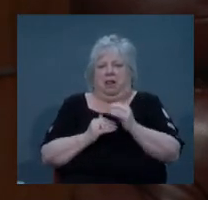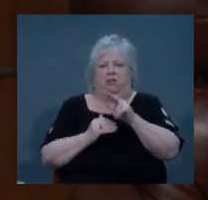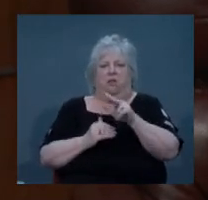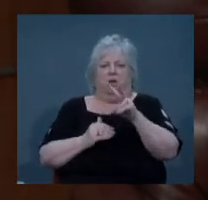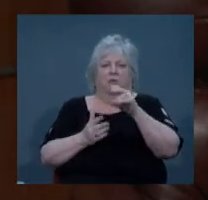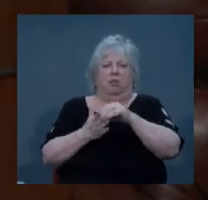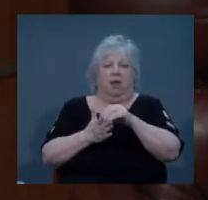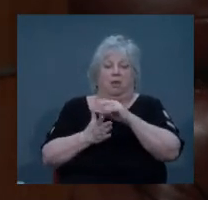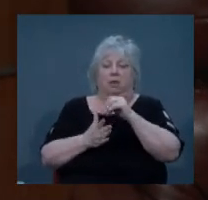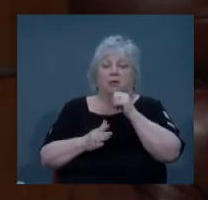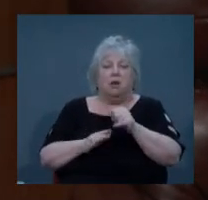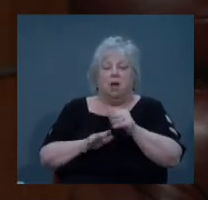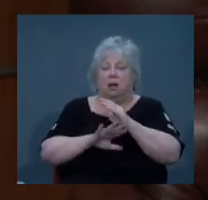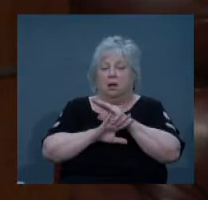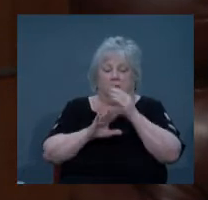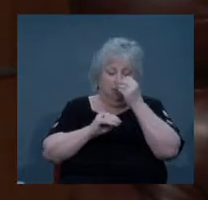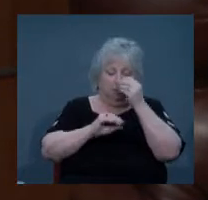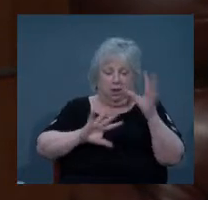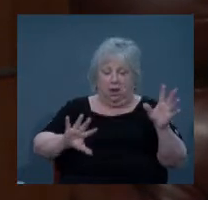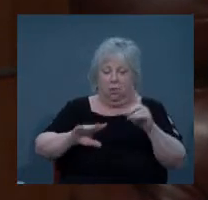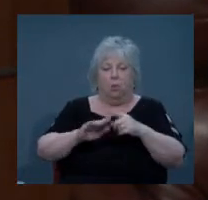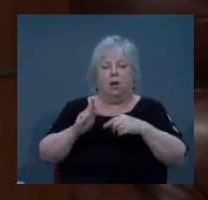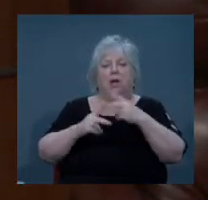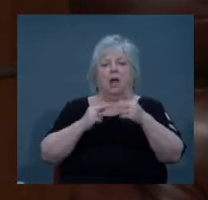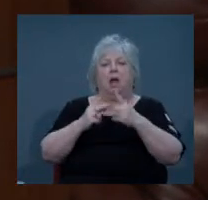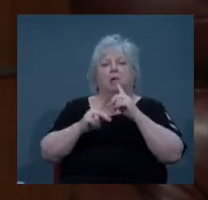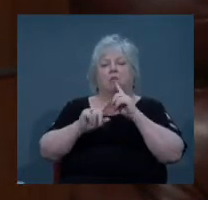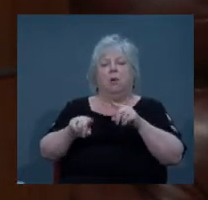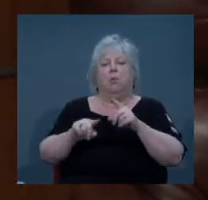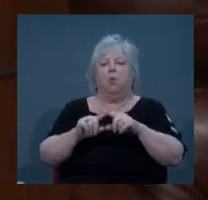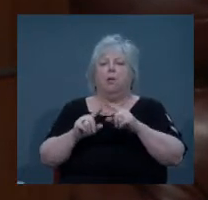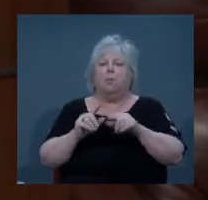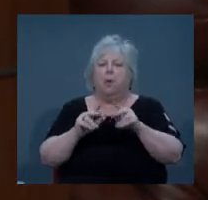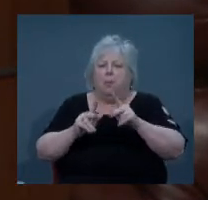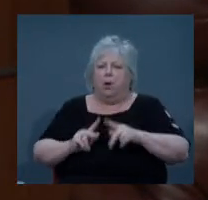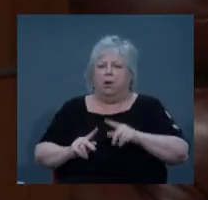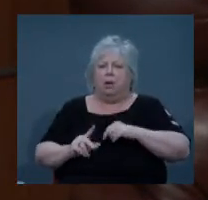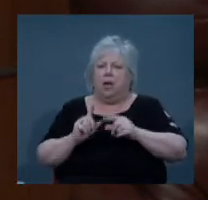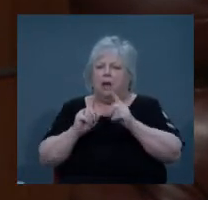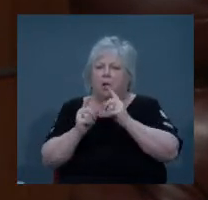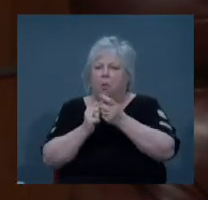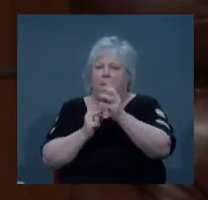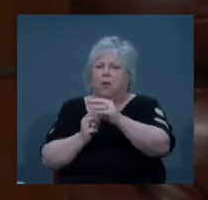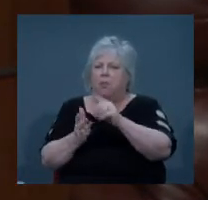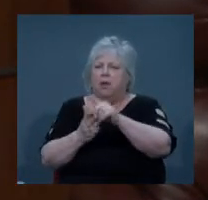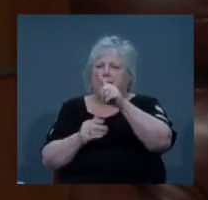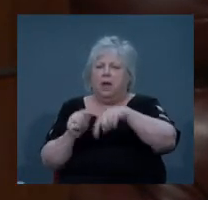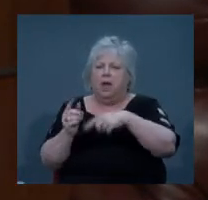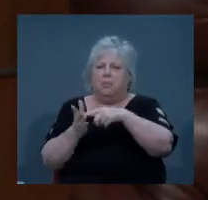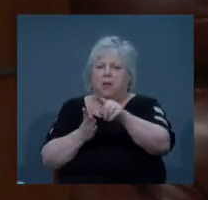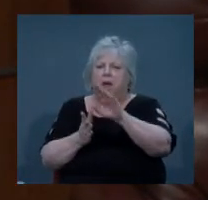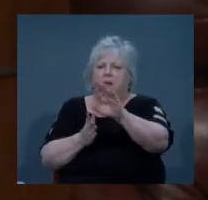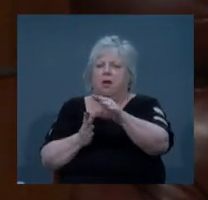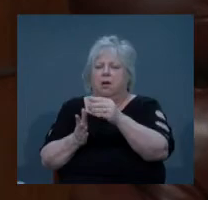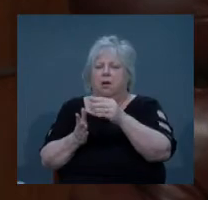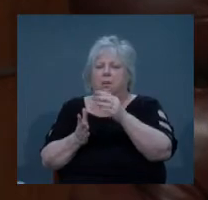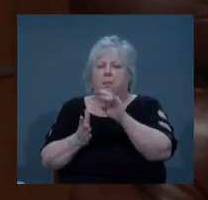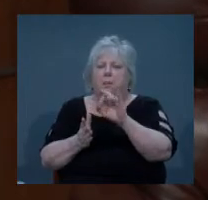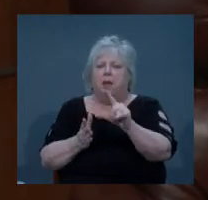And I don't care what kind of report we've gotten. I've talked to some of these people personally, and they can't pay their bills. Some of them say they're getting food